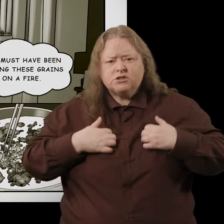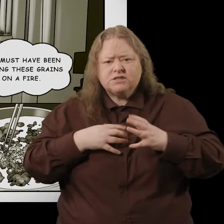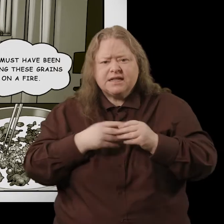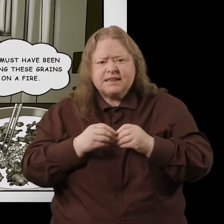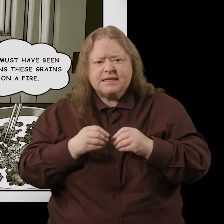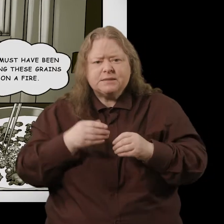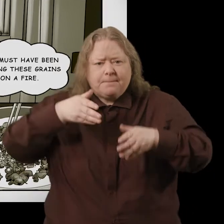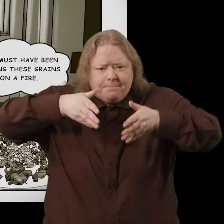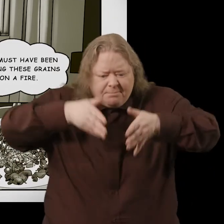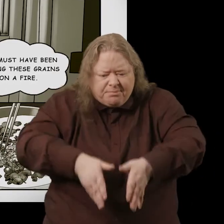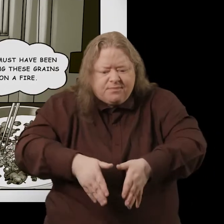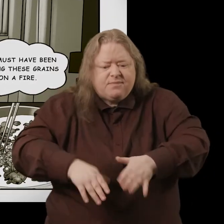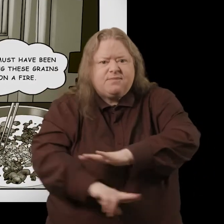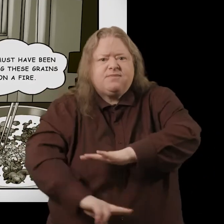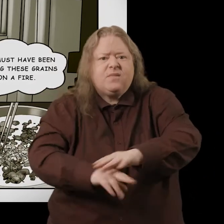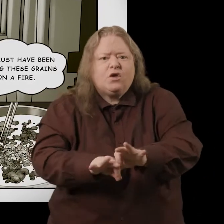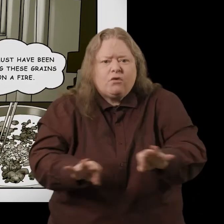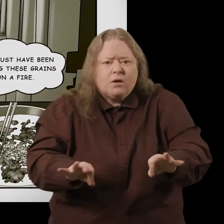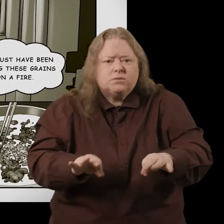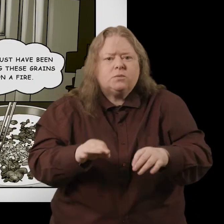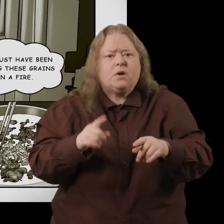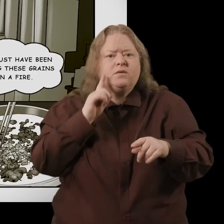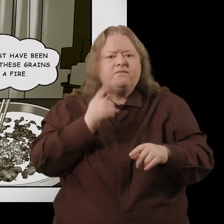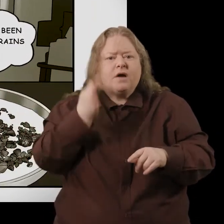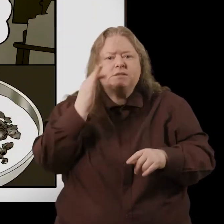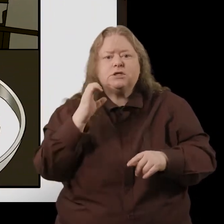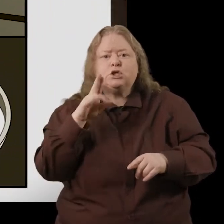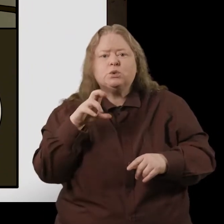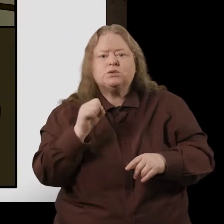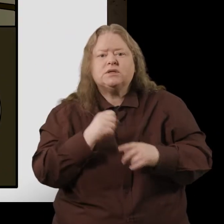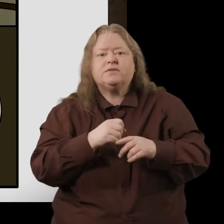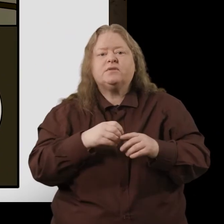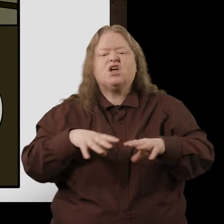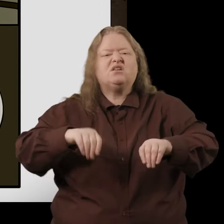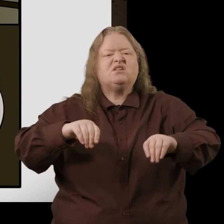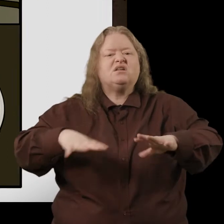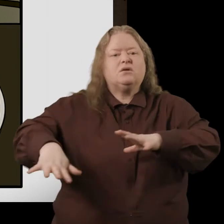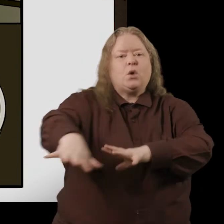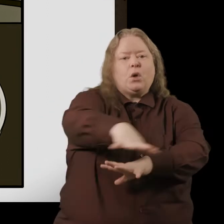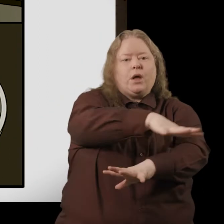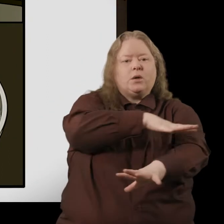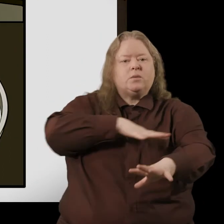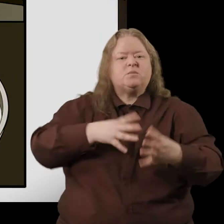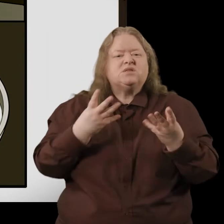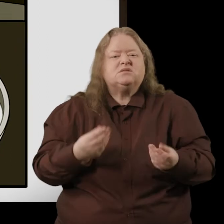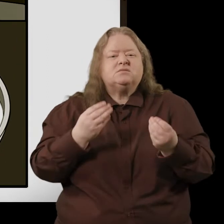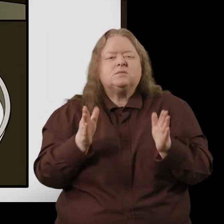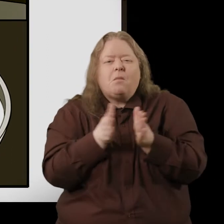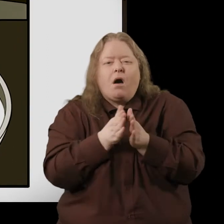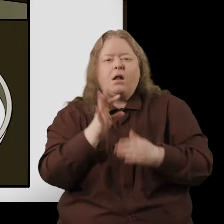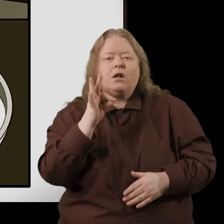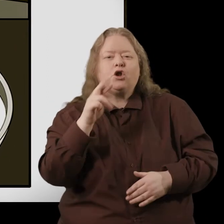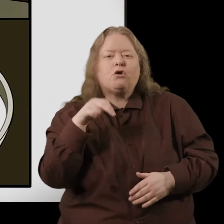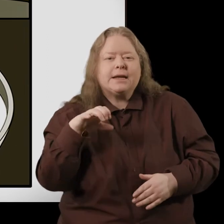buried in the ground, we might also find clues in the earth around them. From small grains and pollens